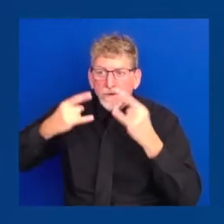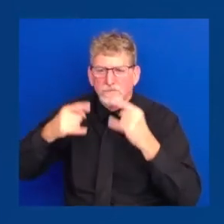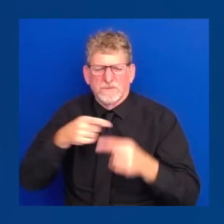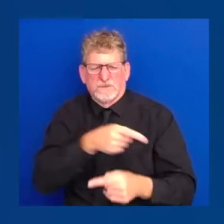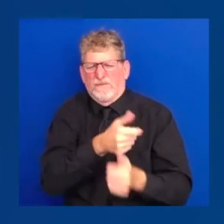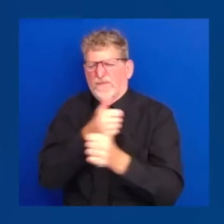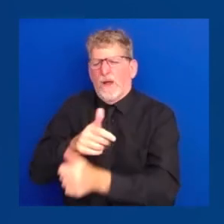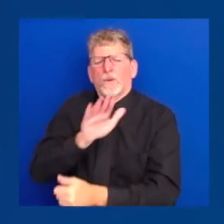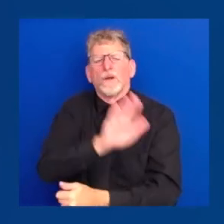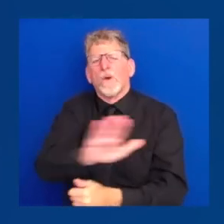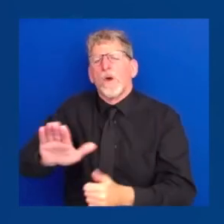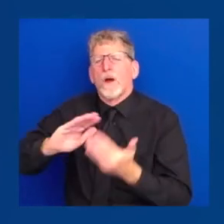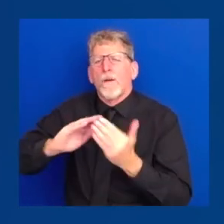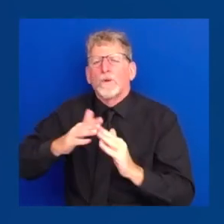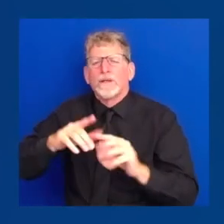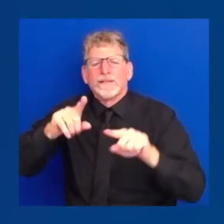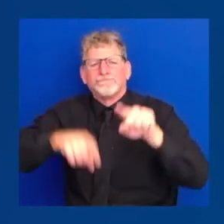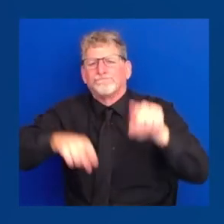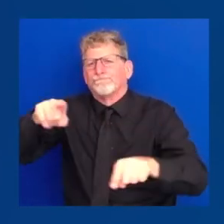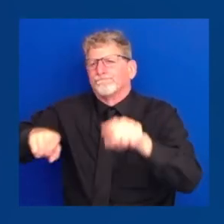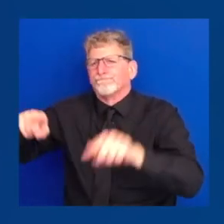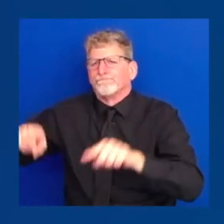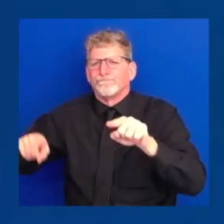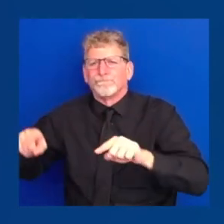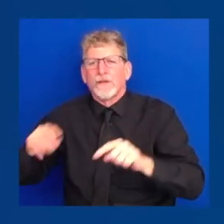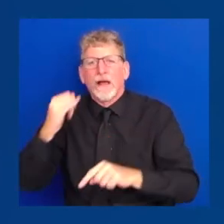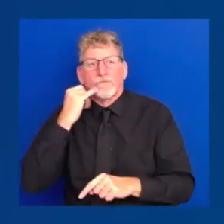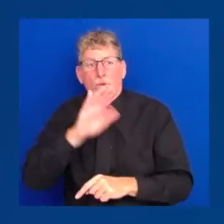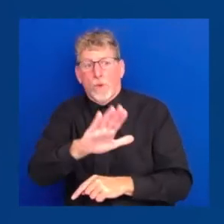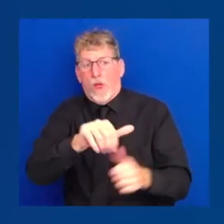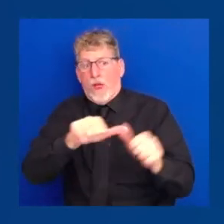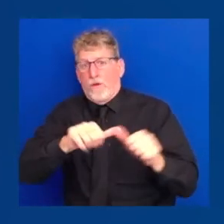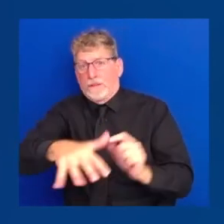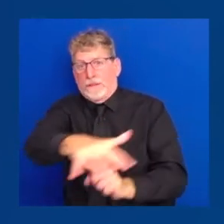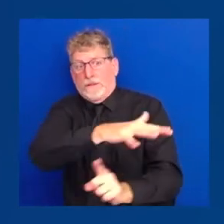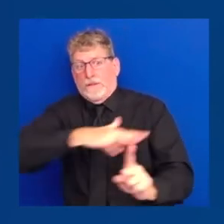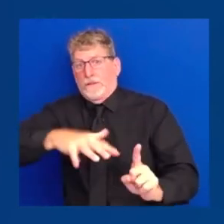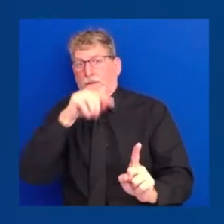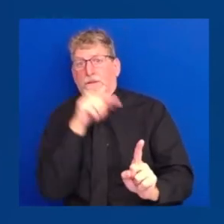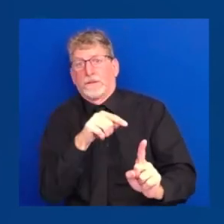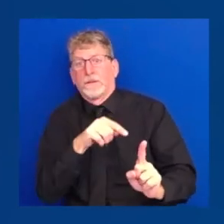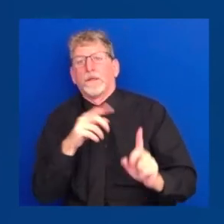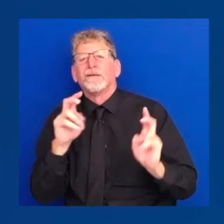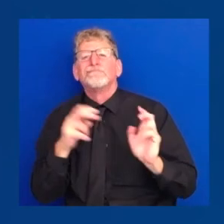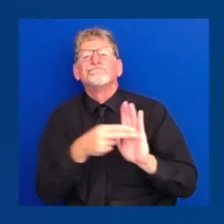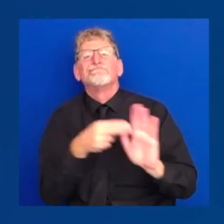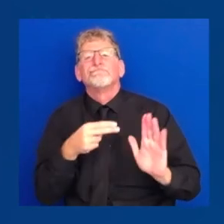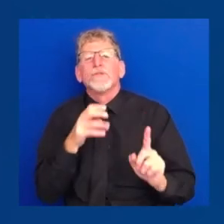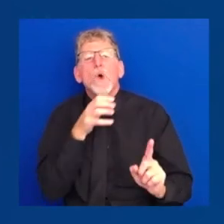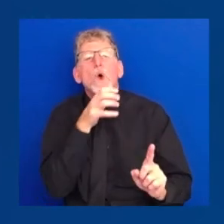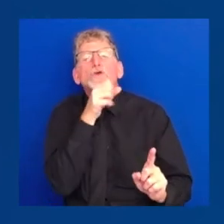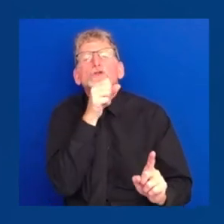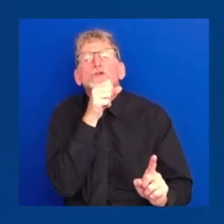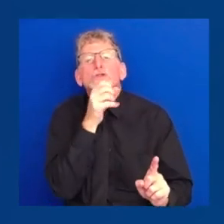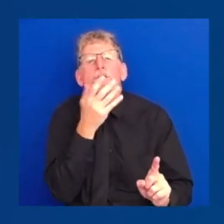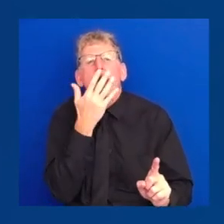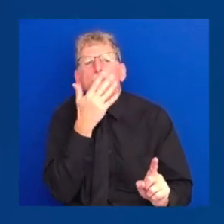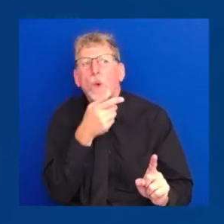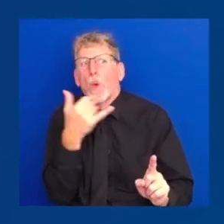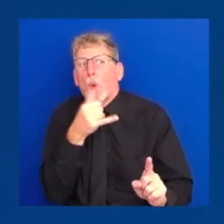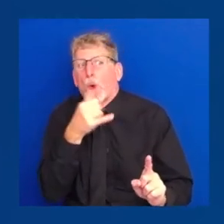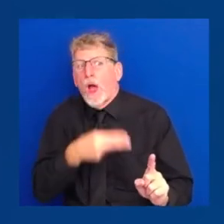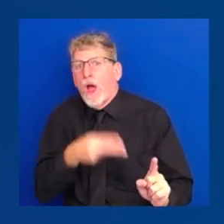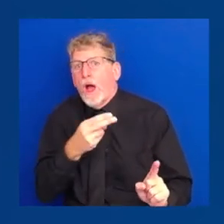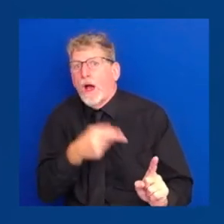maintain masking if you are in an area that is orange or high level community COVID-19 level, and that you could